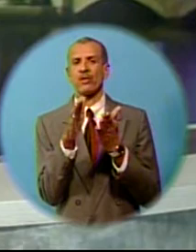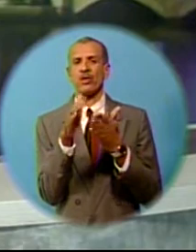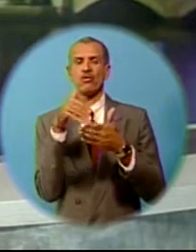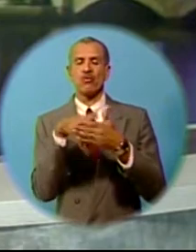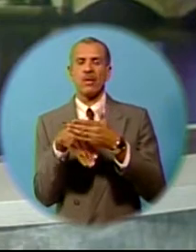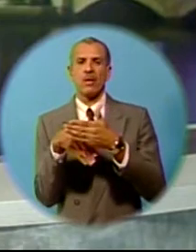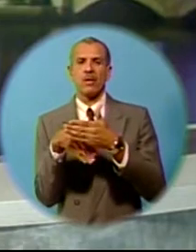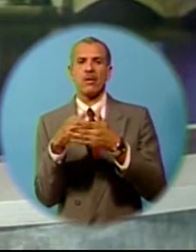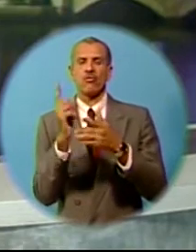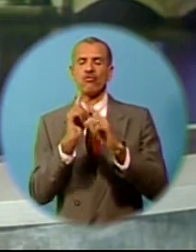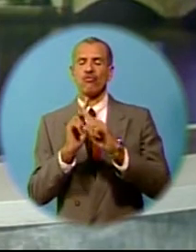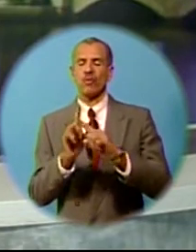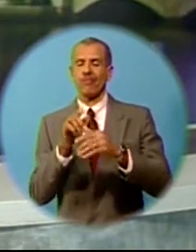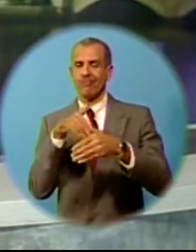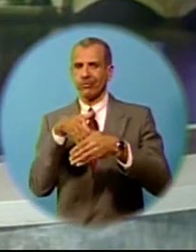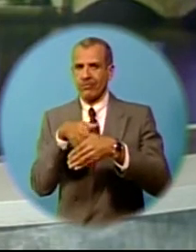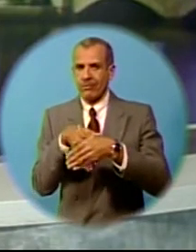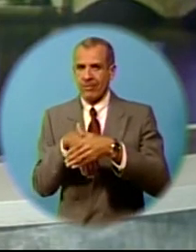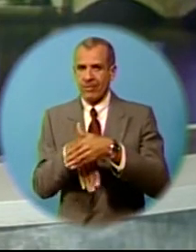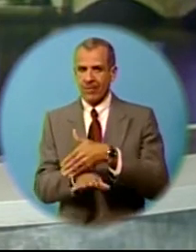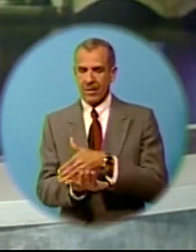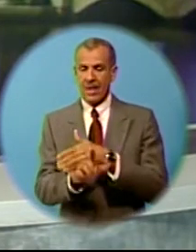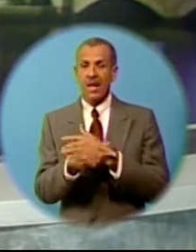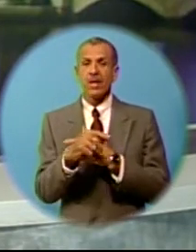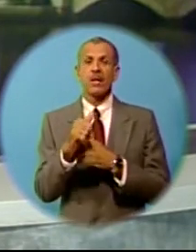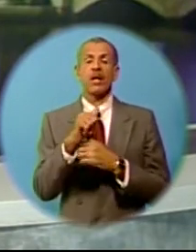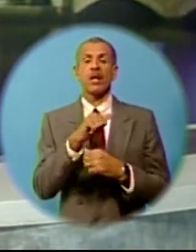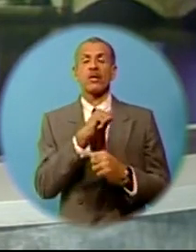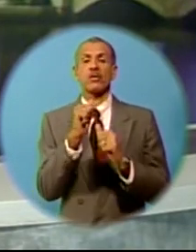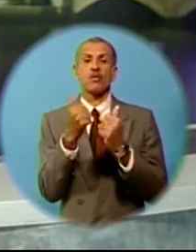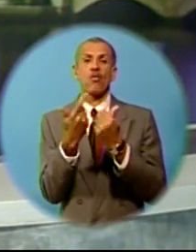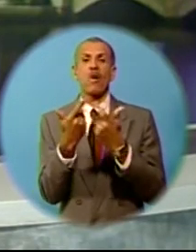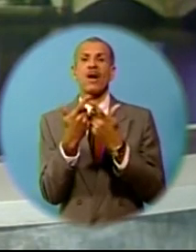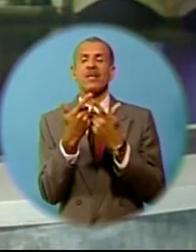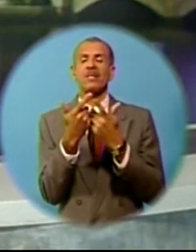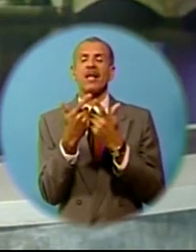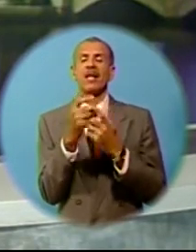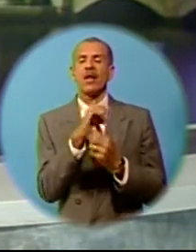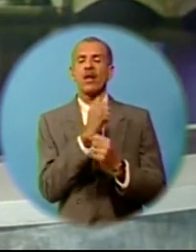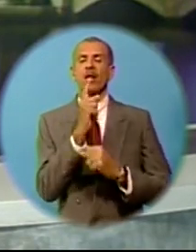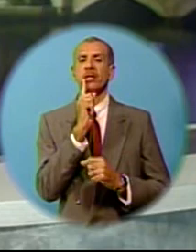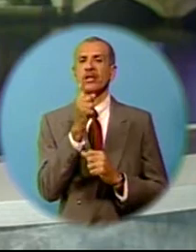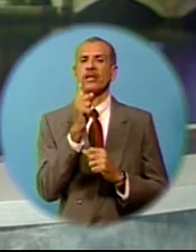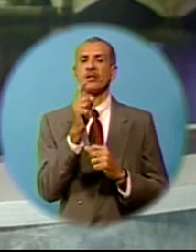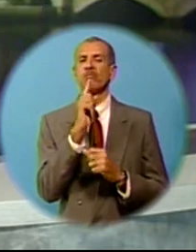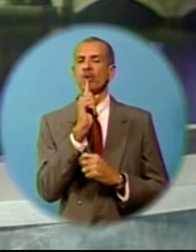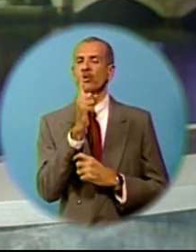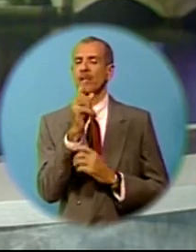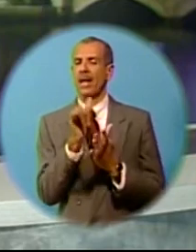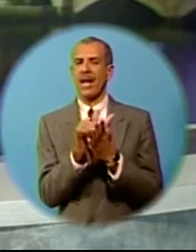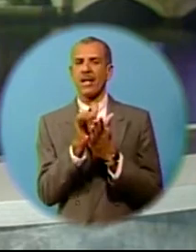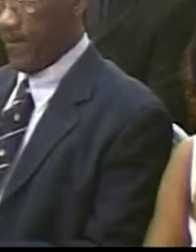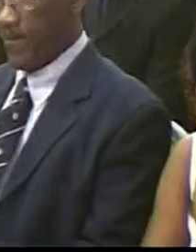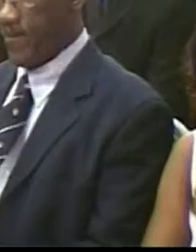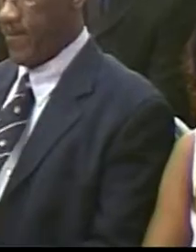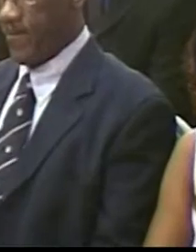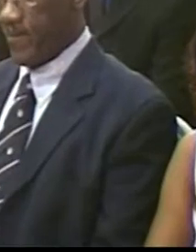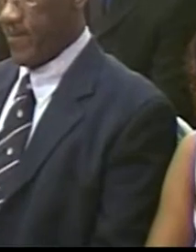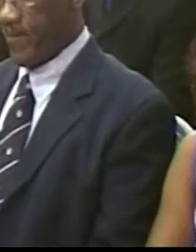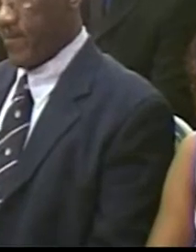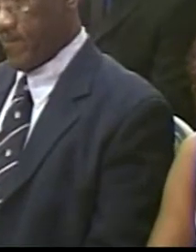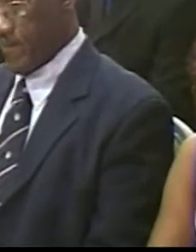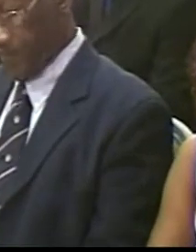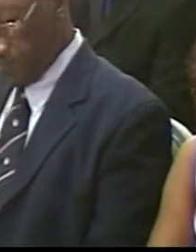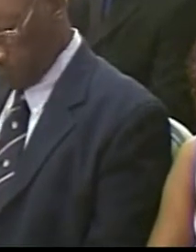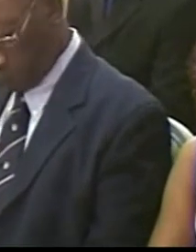the Barbados Nurses Association wants the authorities to try and ensure this doesn't happen again. This as it expressed sadness